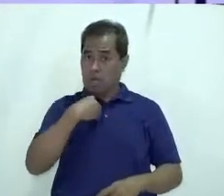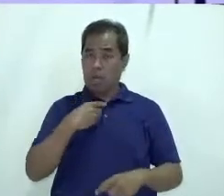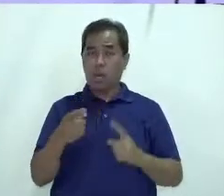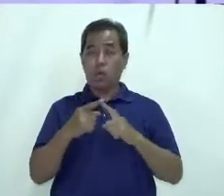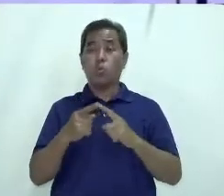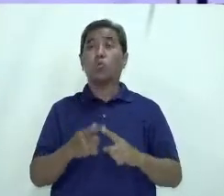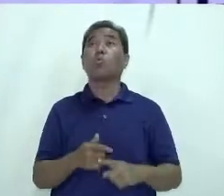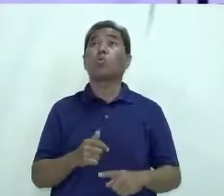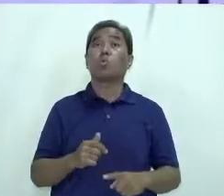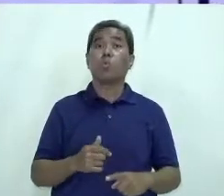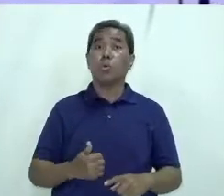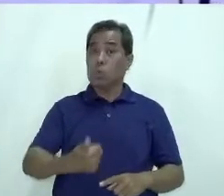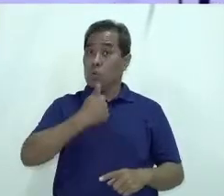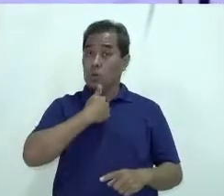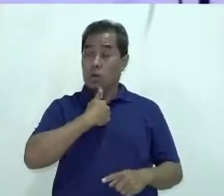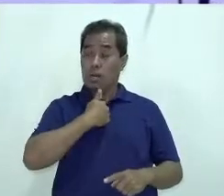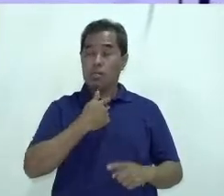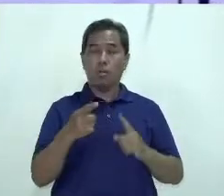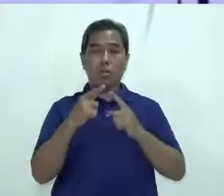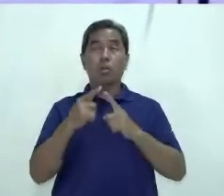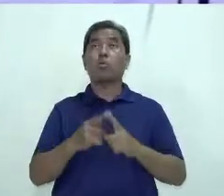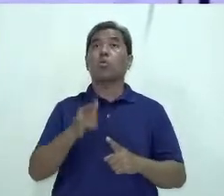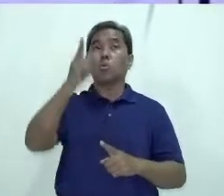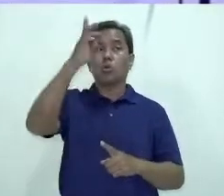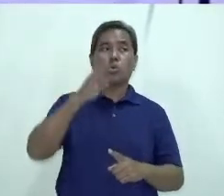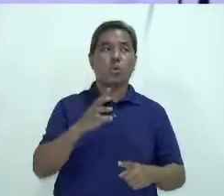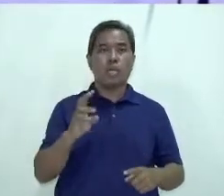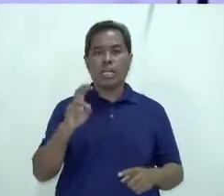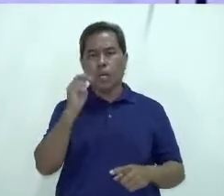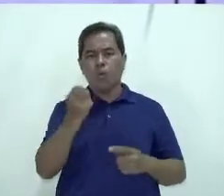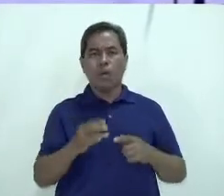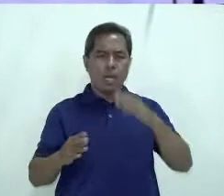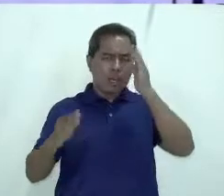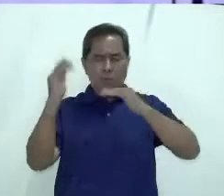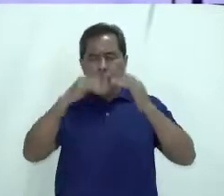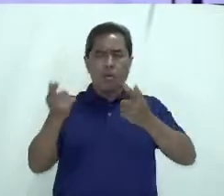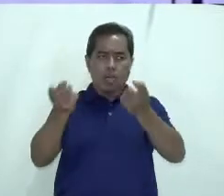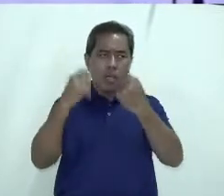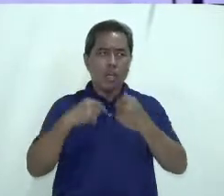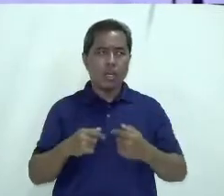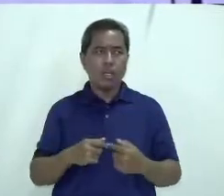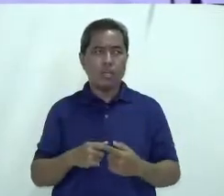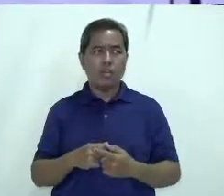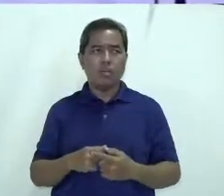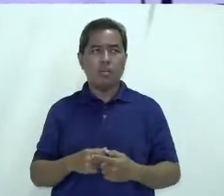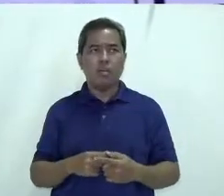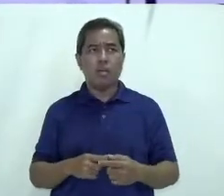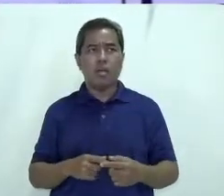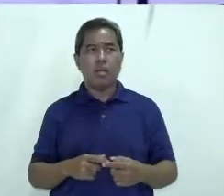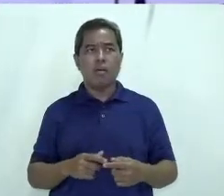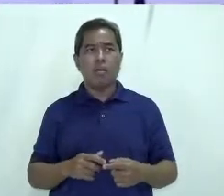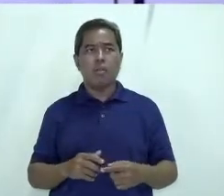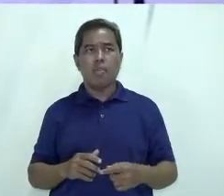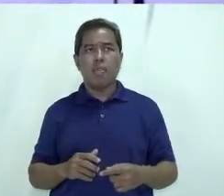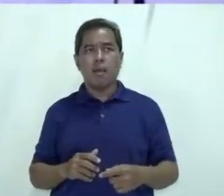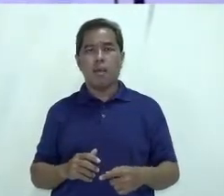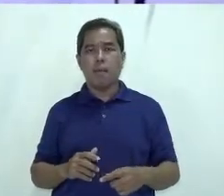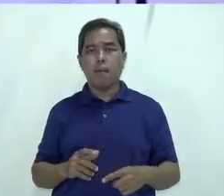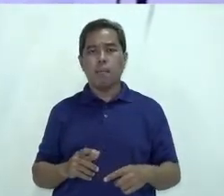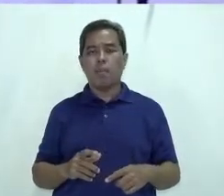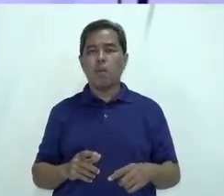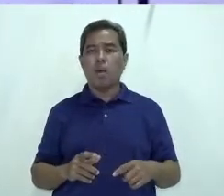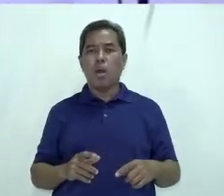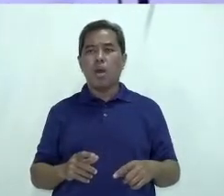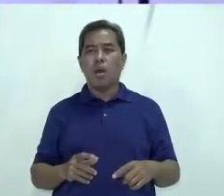my problem, when that problem comes, even if it's not brought about by my decision, but by external